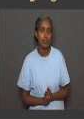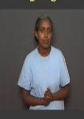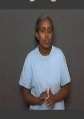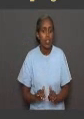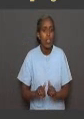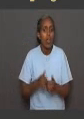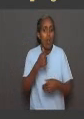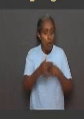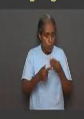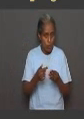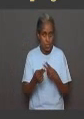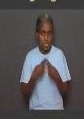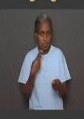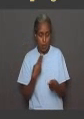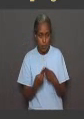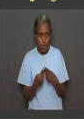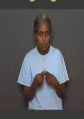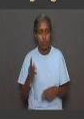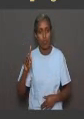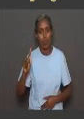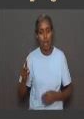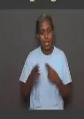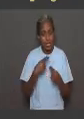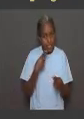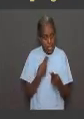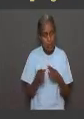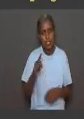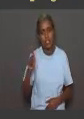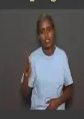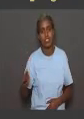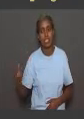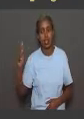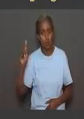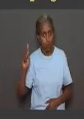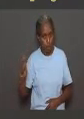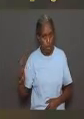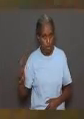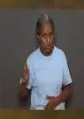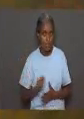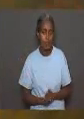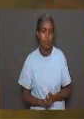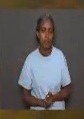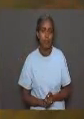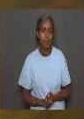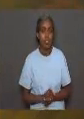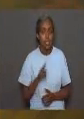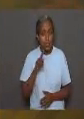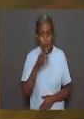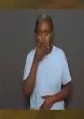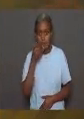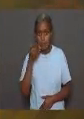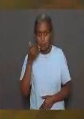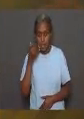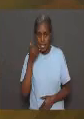How about the product of 1 times Z1? Do your best